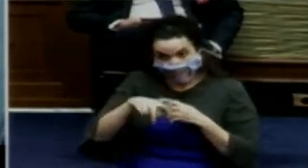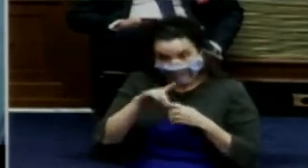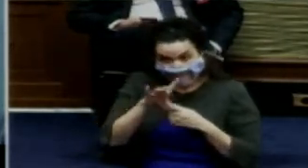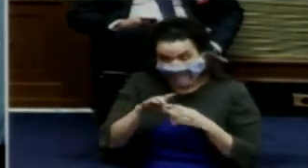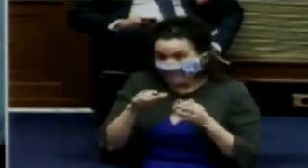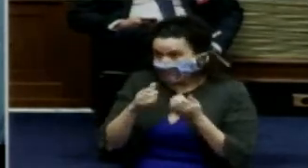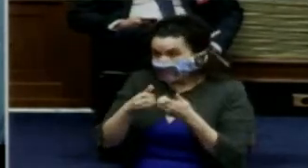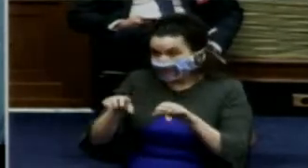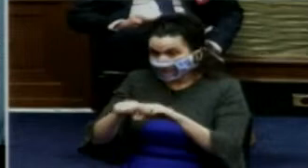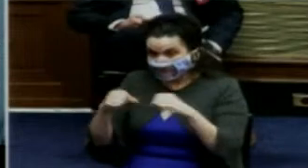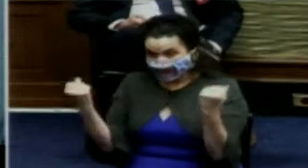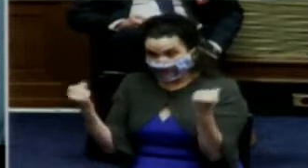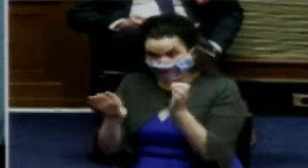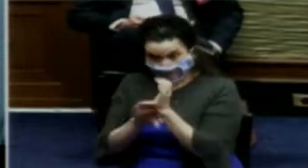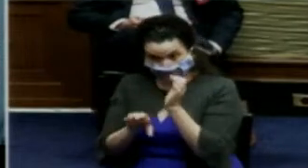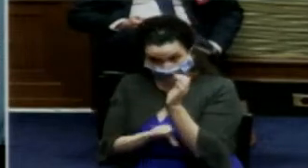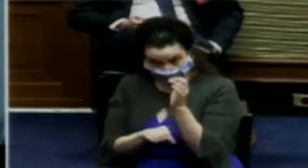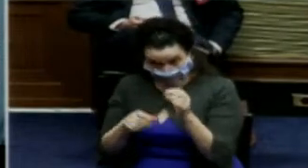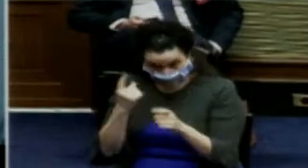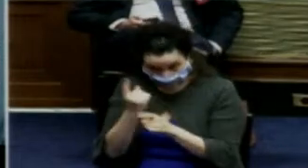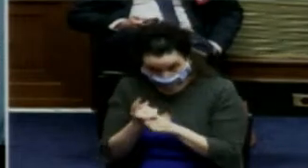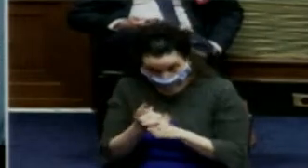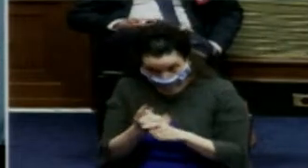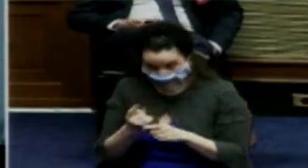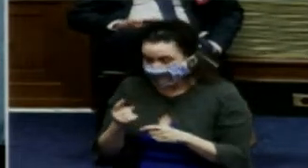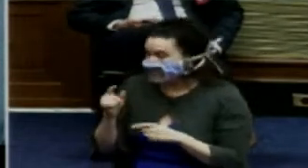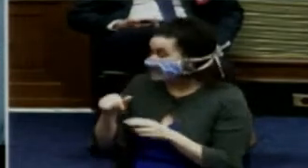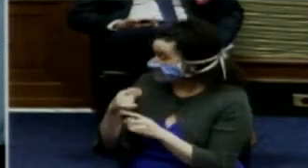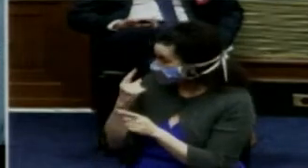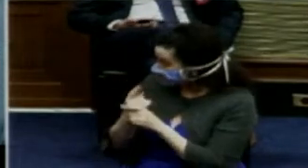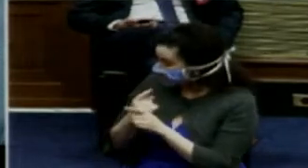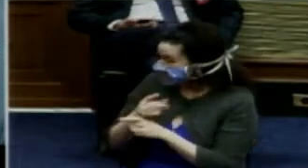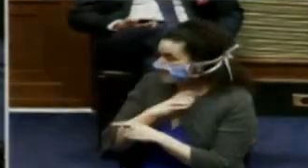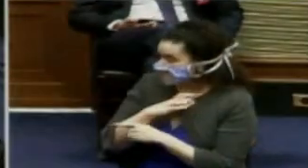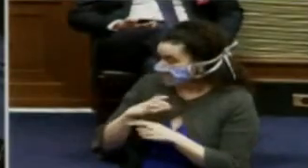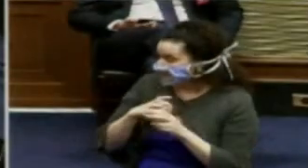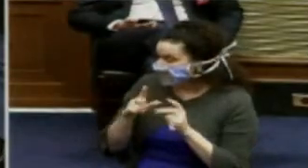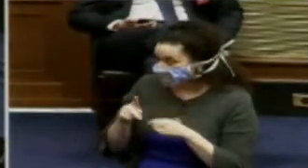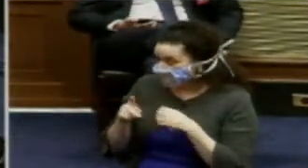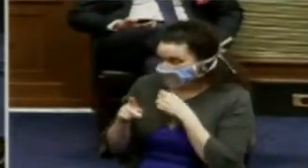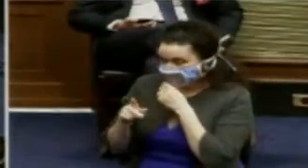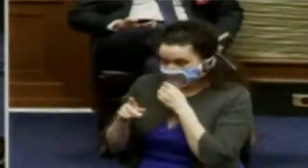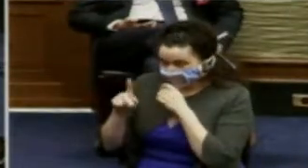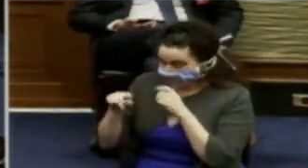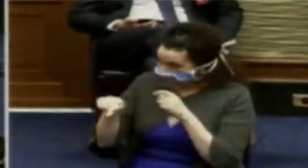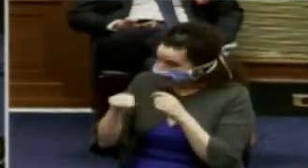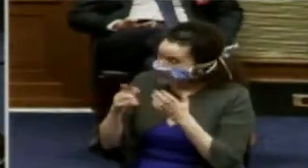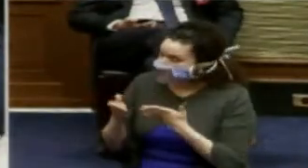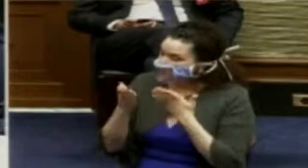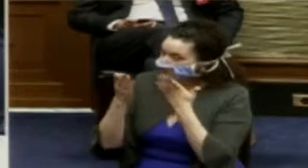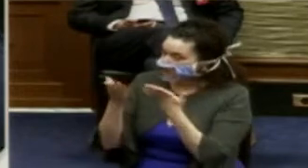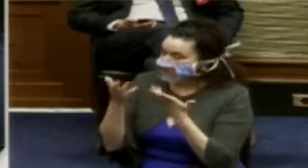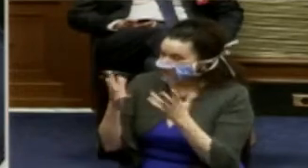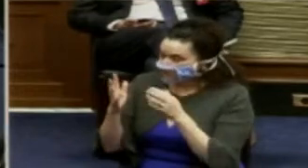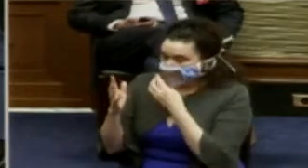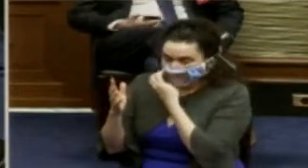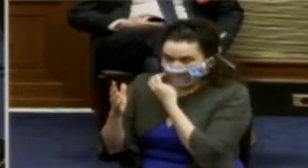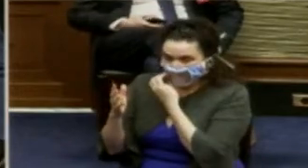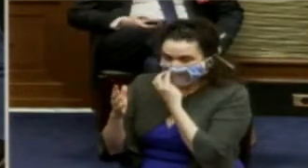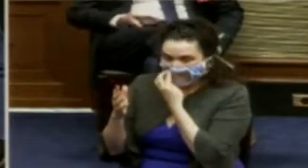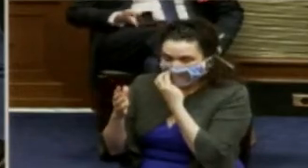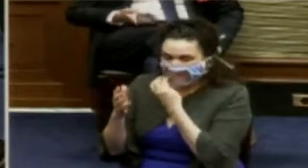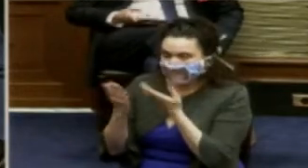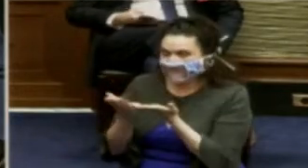correct? That is correct, Congressman. And in fact, those proposals have been put forward before. In the